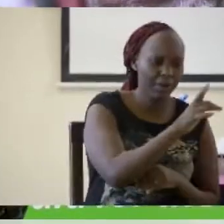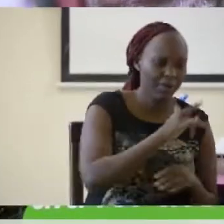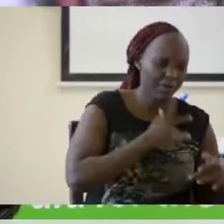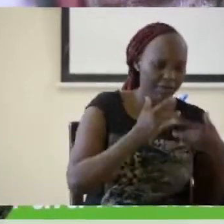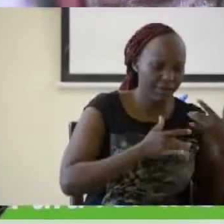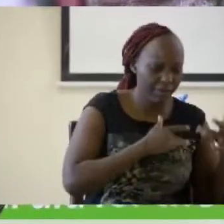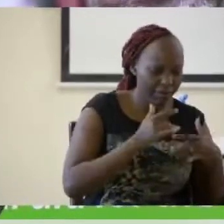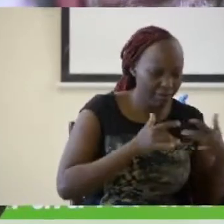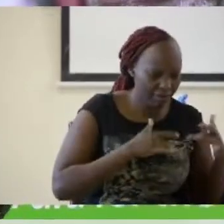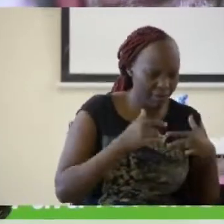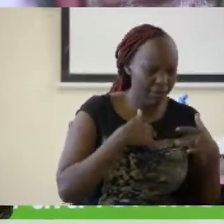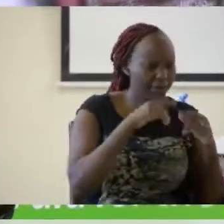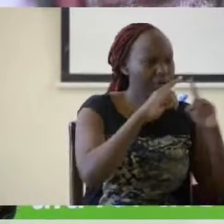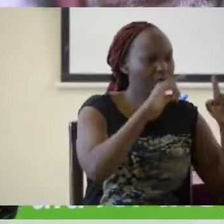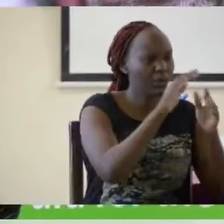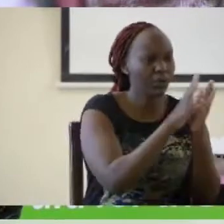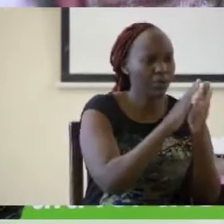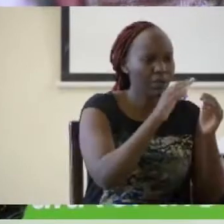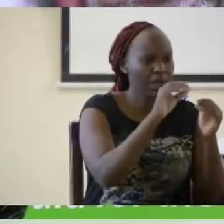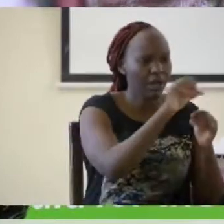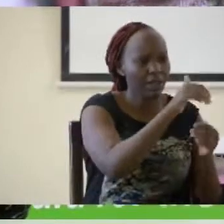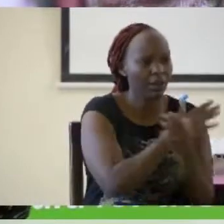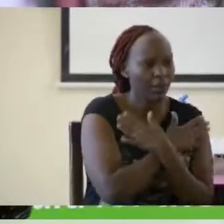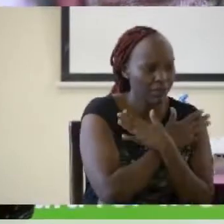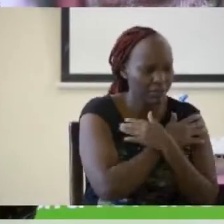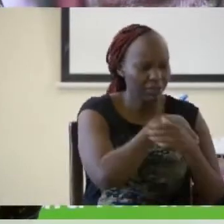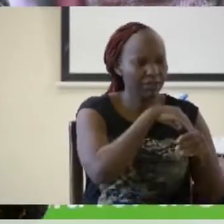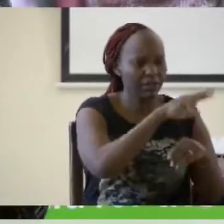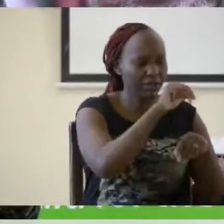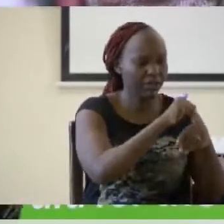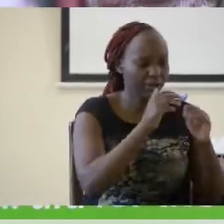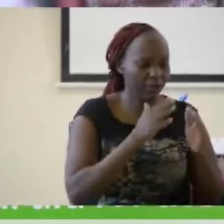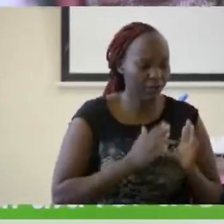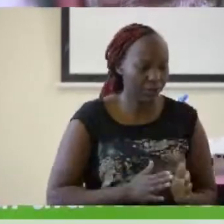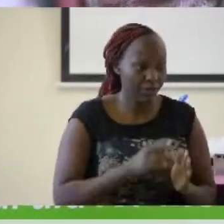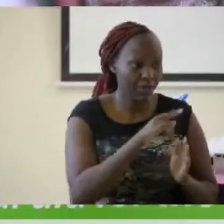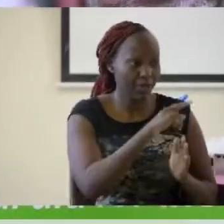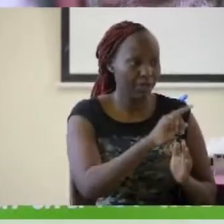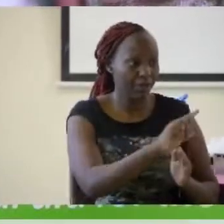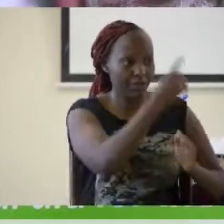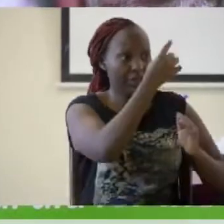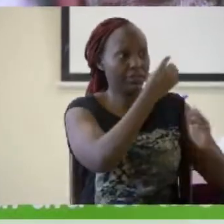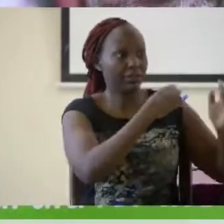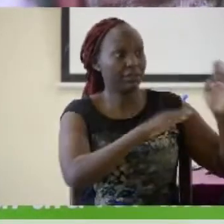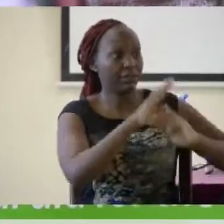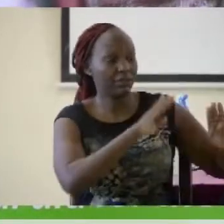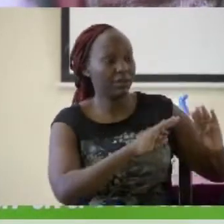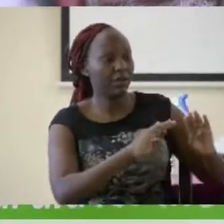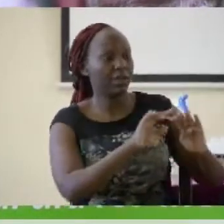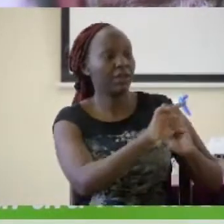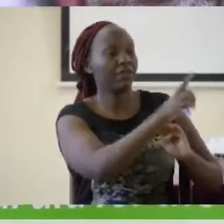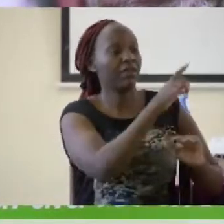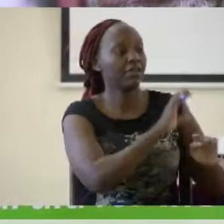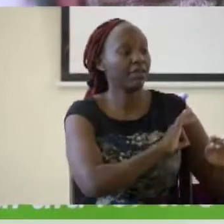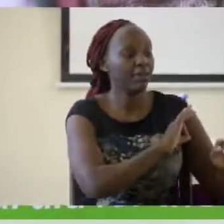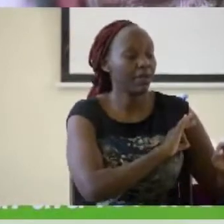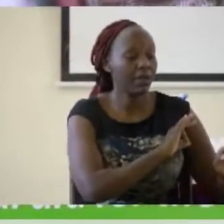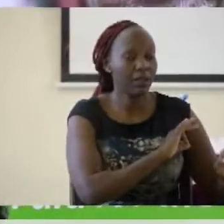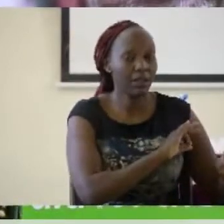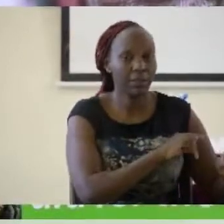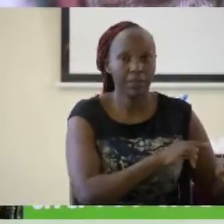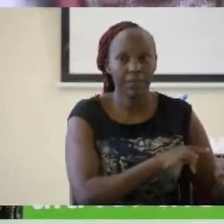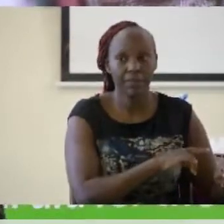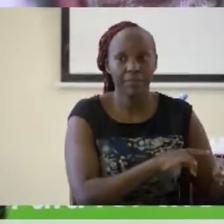with my colleagues in the Kenya National Commission on Human Rights. And the first reaction from my colleagues, especially the female, was